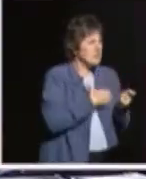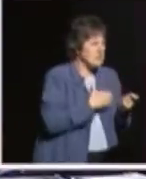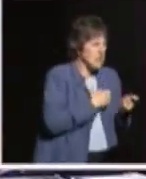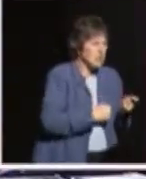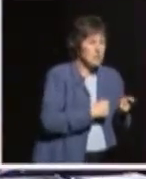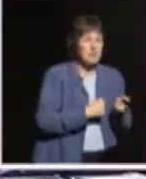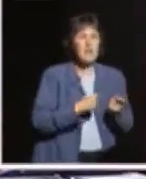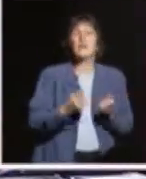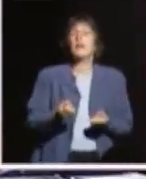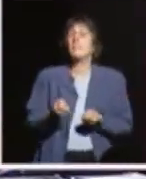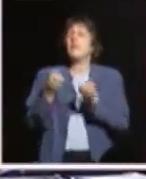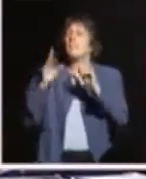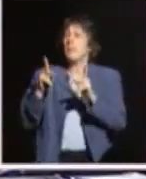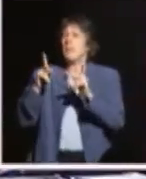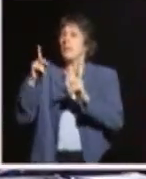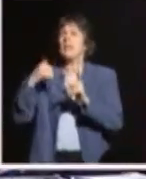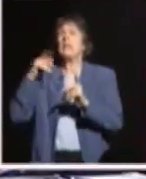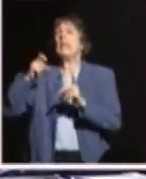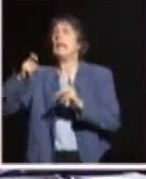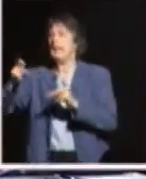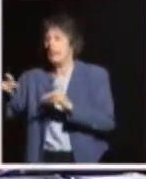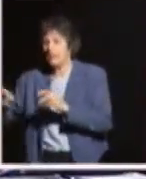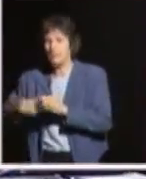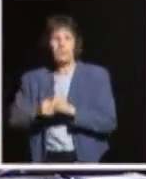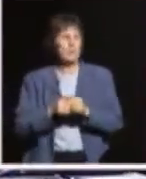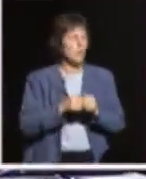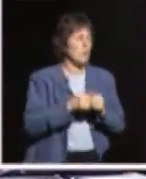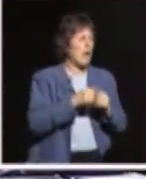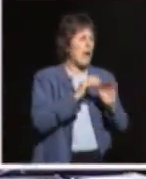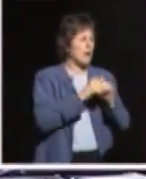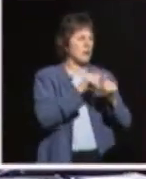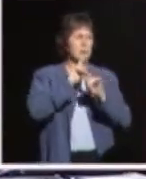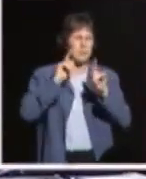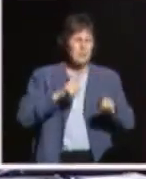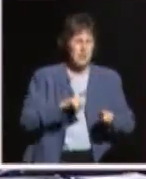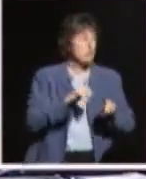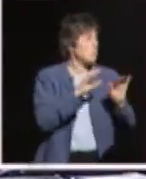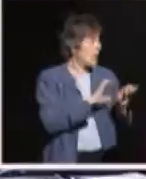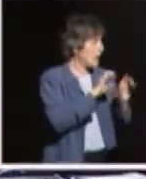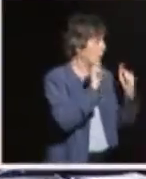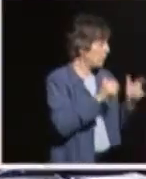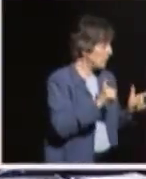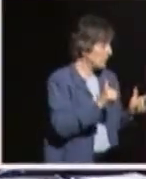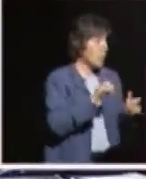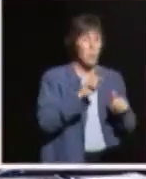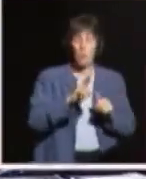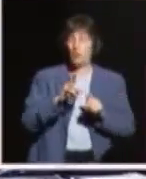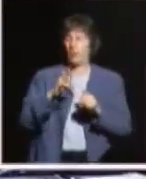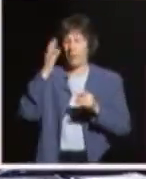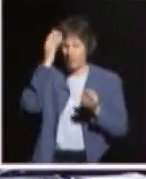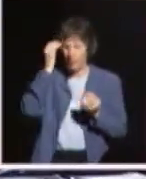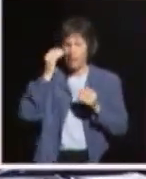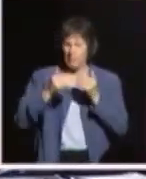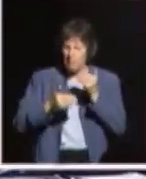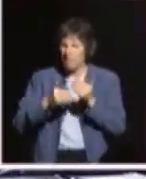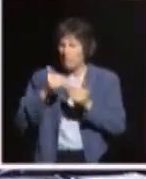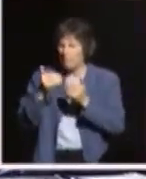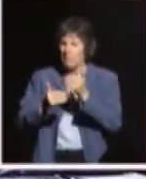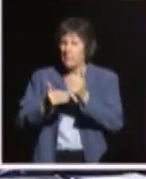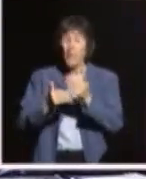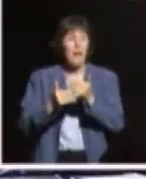quickly instead of acting correctly. And the amounts of money that we're talking about today